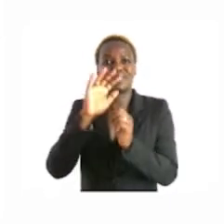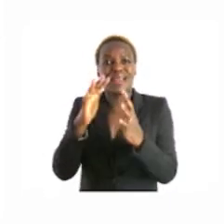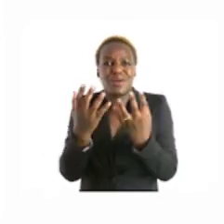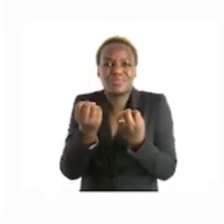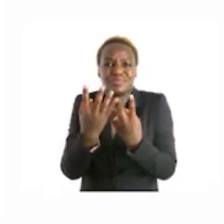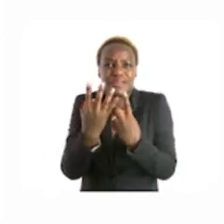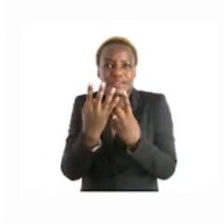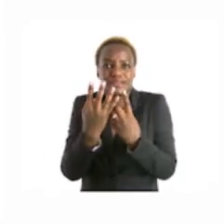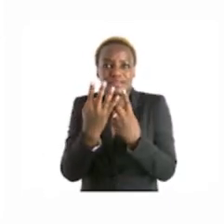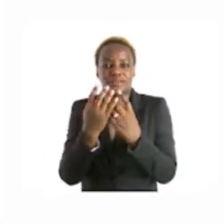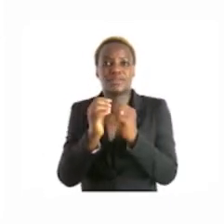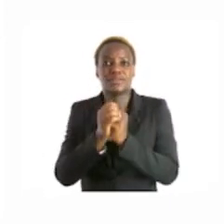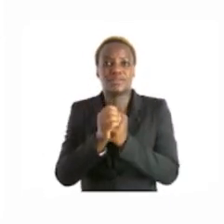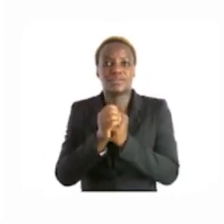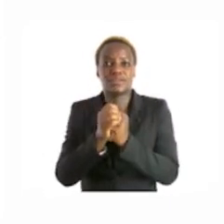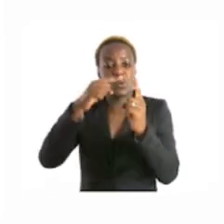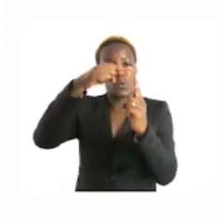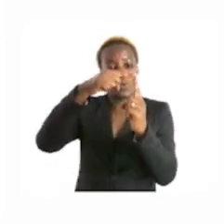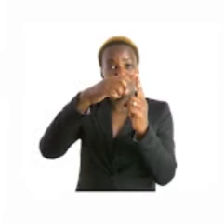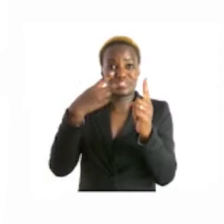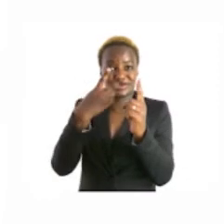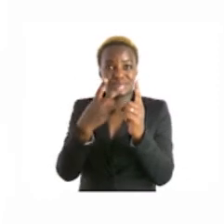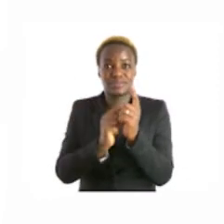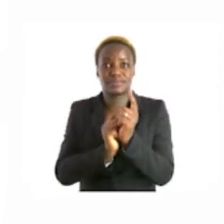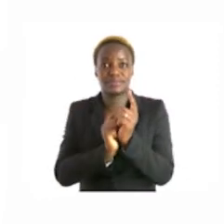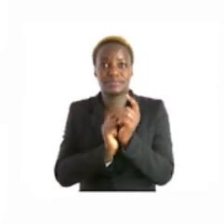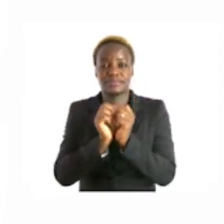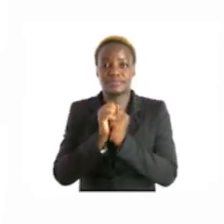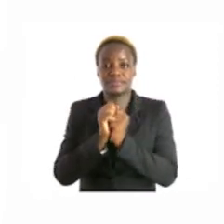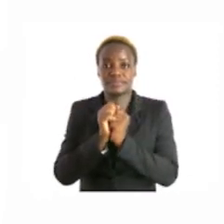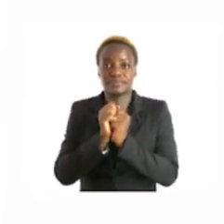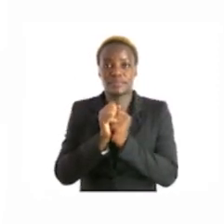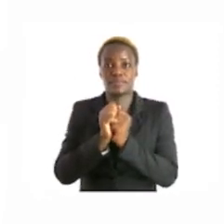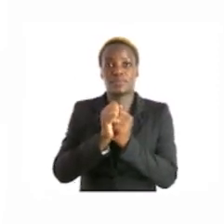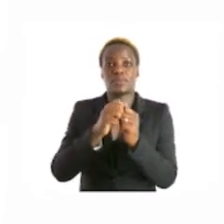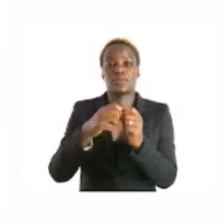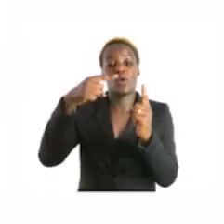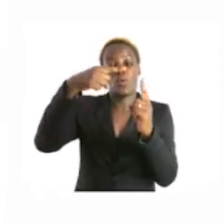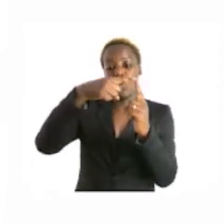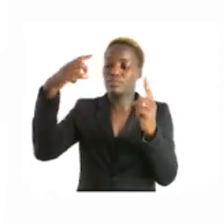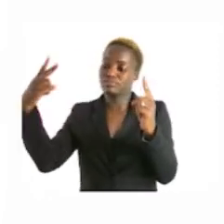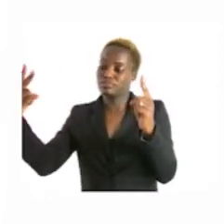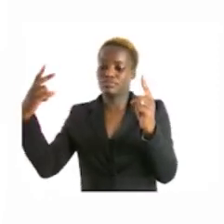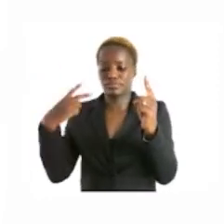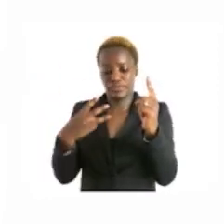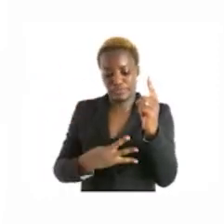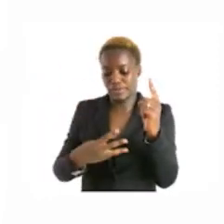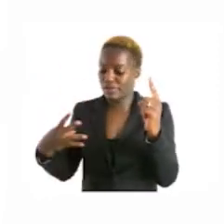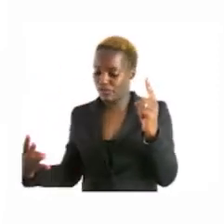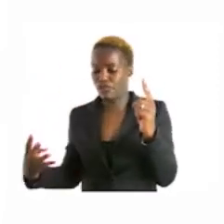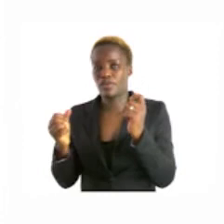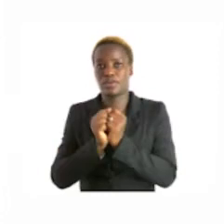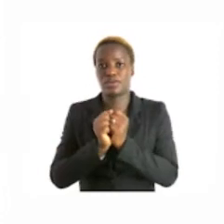there? We can count also the corners, 1, 2, 3, 4. So in other